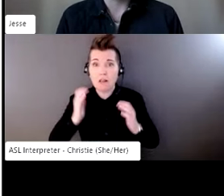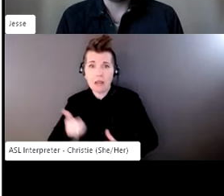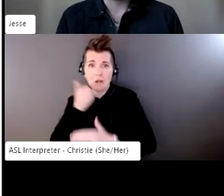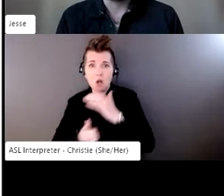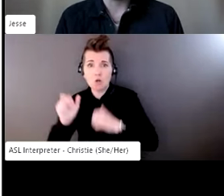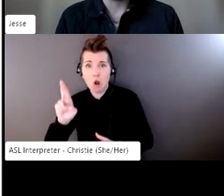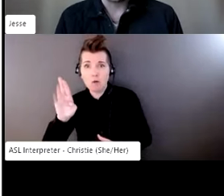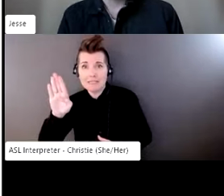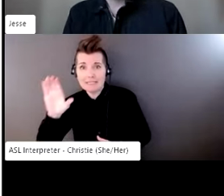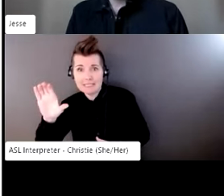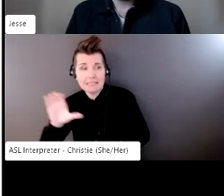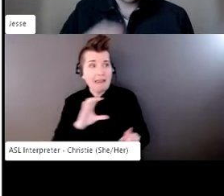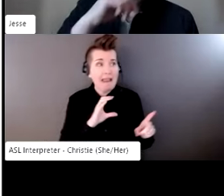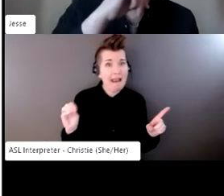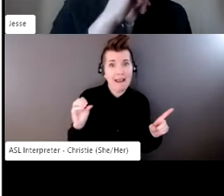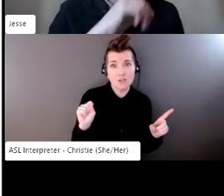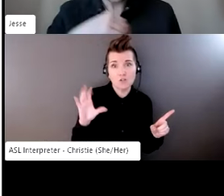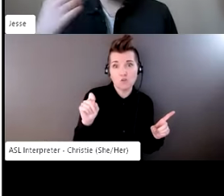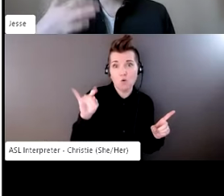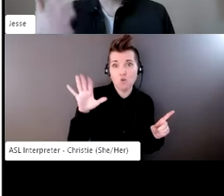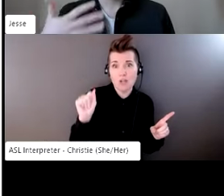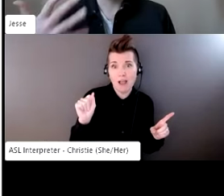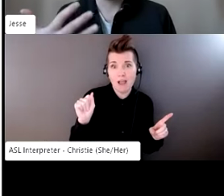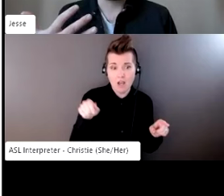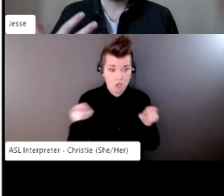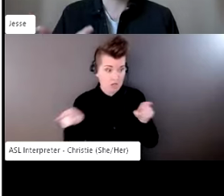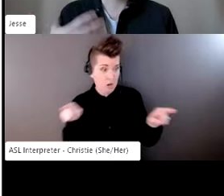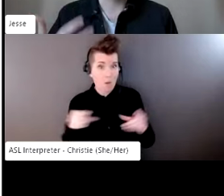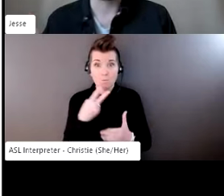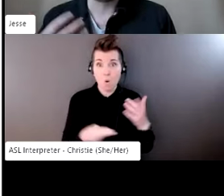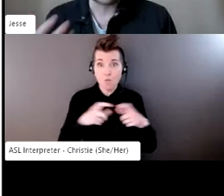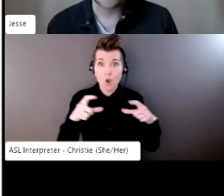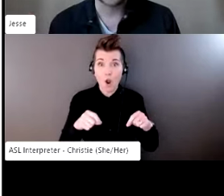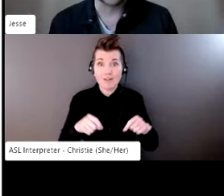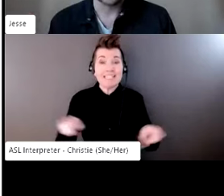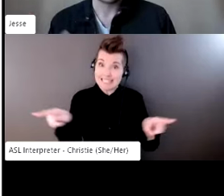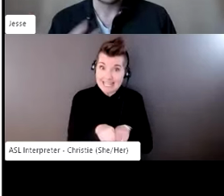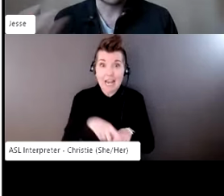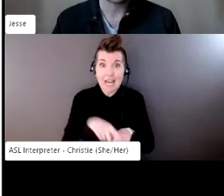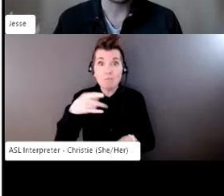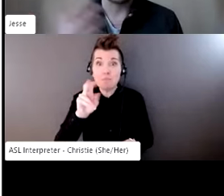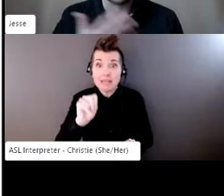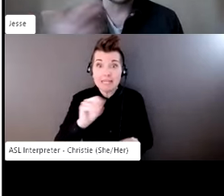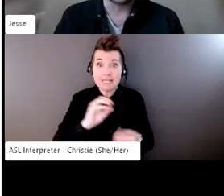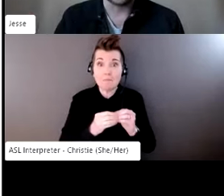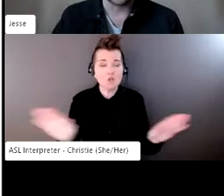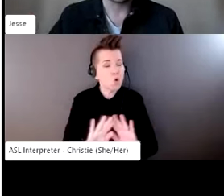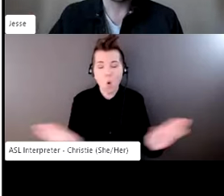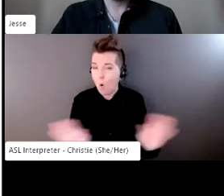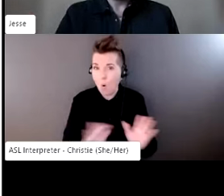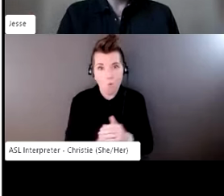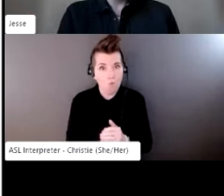same PIN for both cards. Or for logging onto their websites, don't use the password, the same password for both